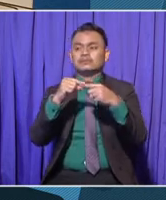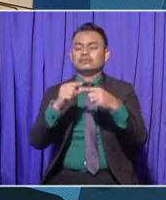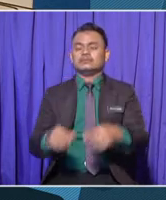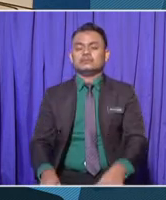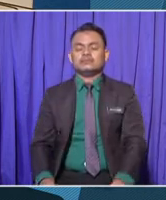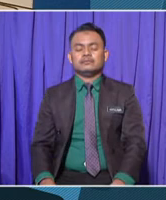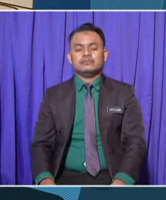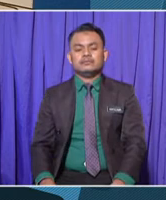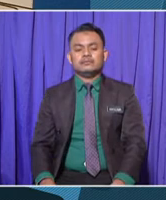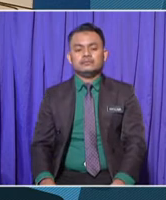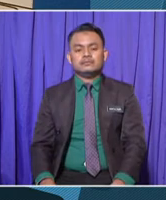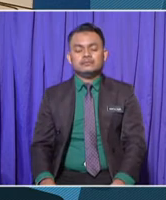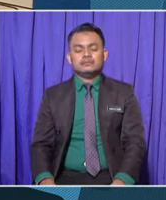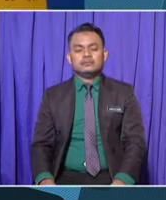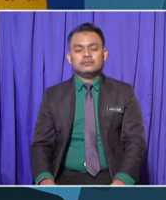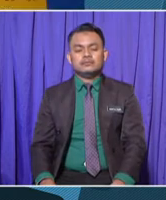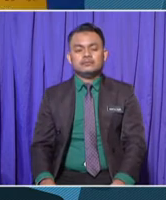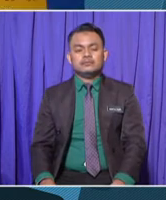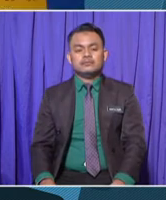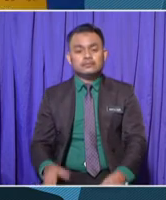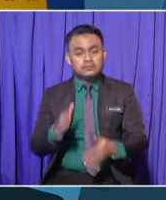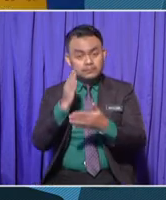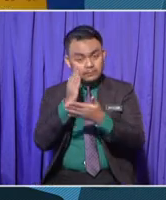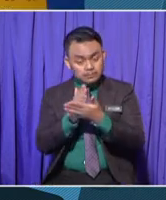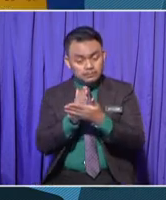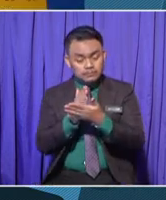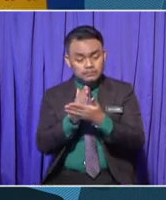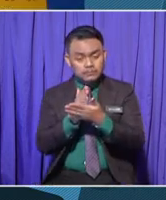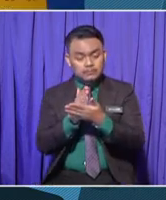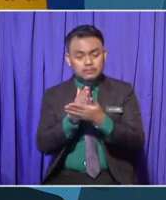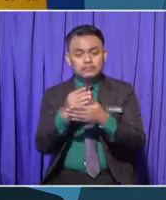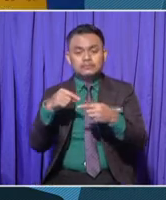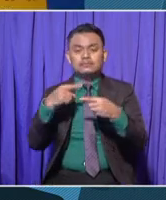We stop moving the magnets once the paper clips